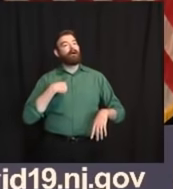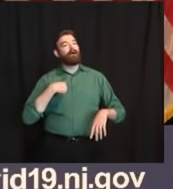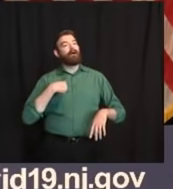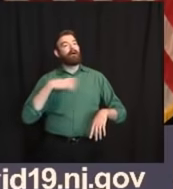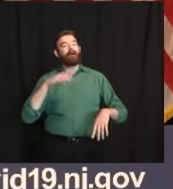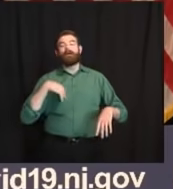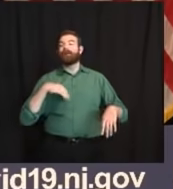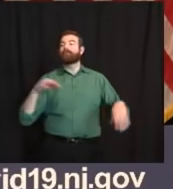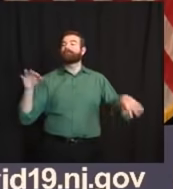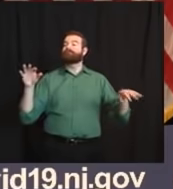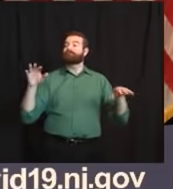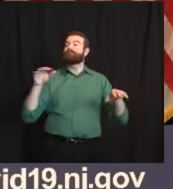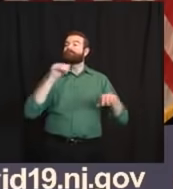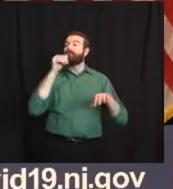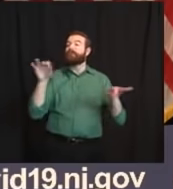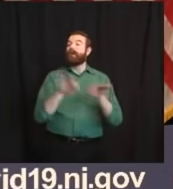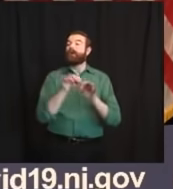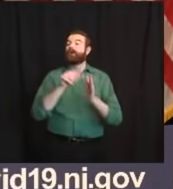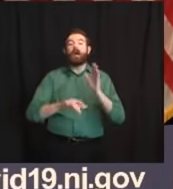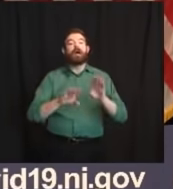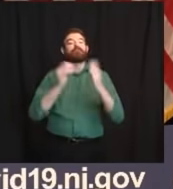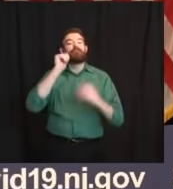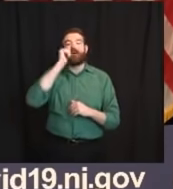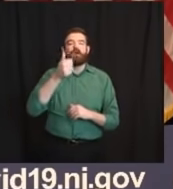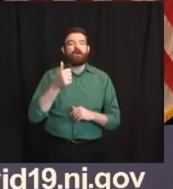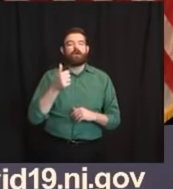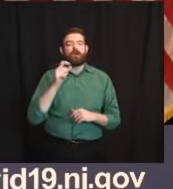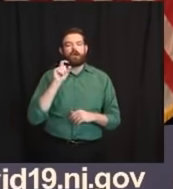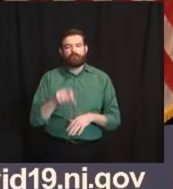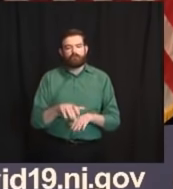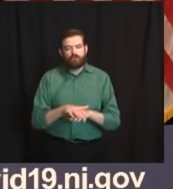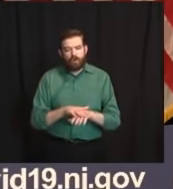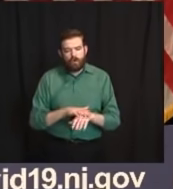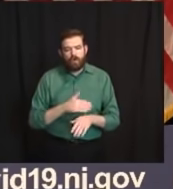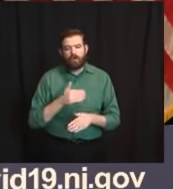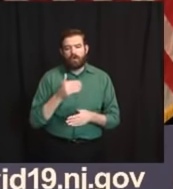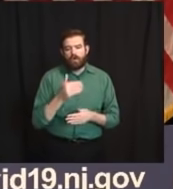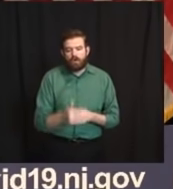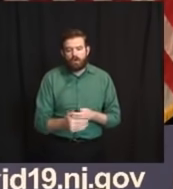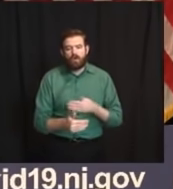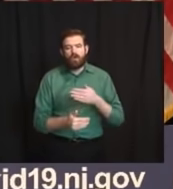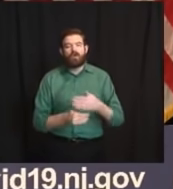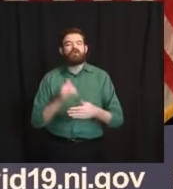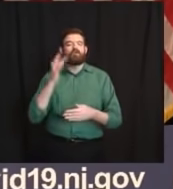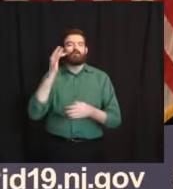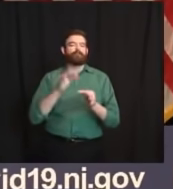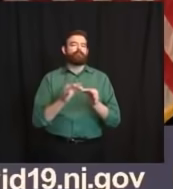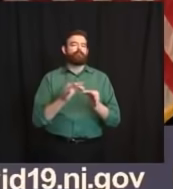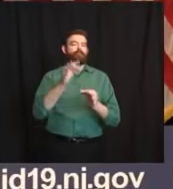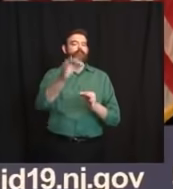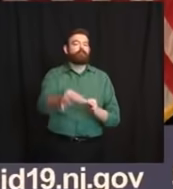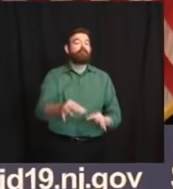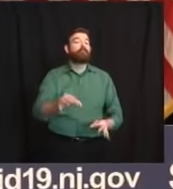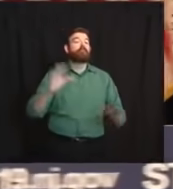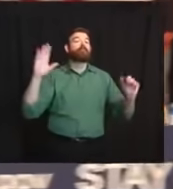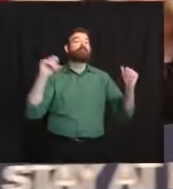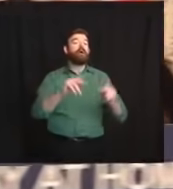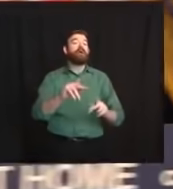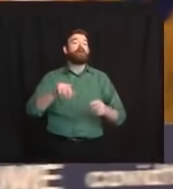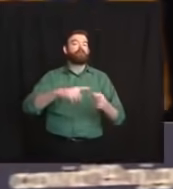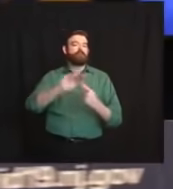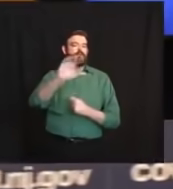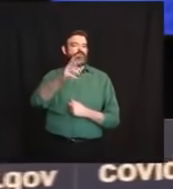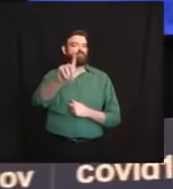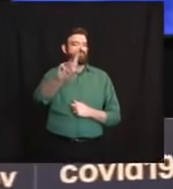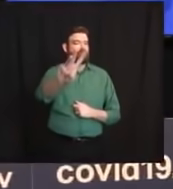leadership. Another great leader to my left. Any updates, Pat, on compliance, PPE, infrastructure, other matters? Thank you, sir. Thank you, Governor.